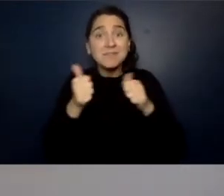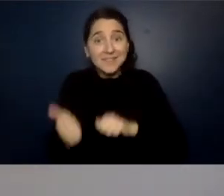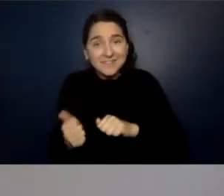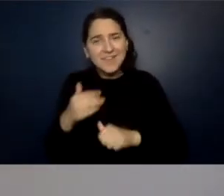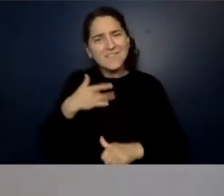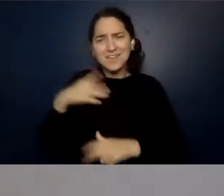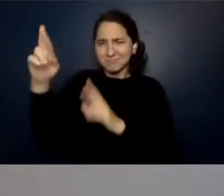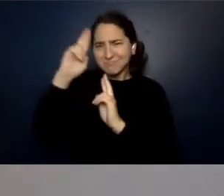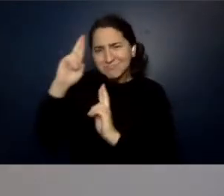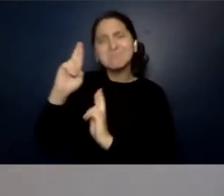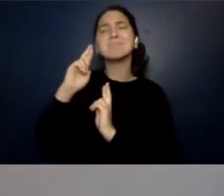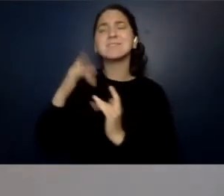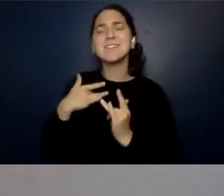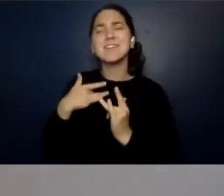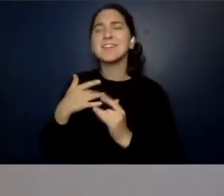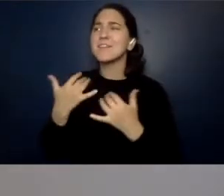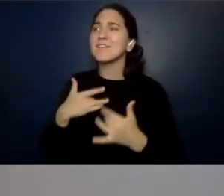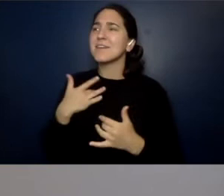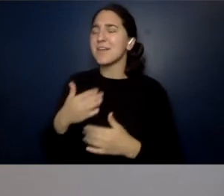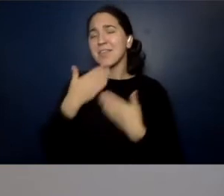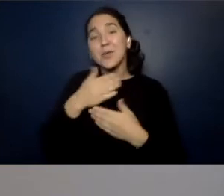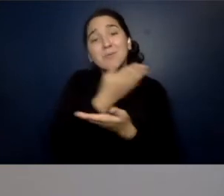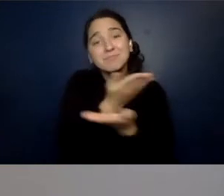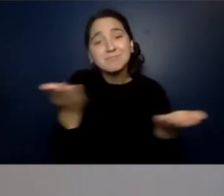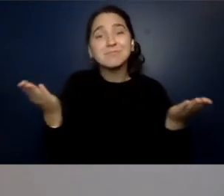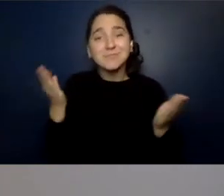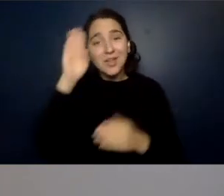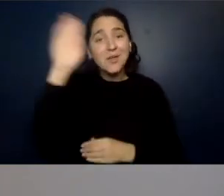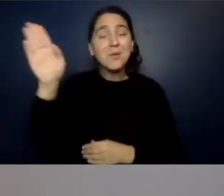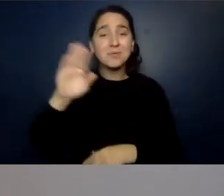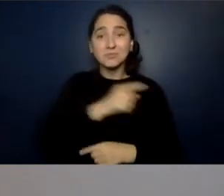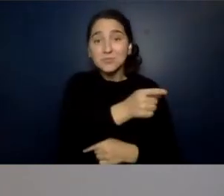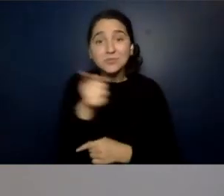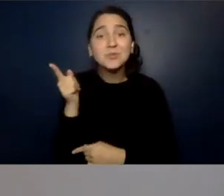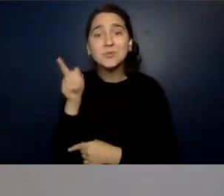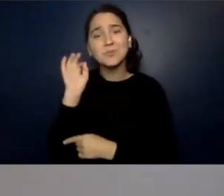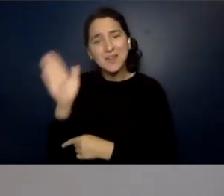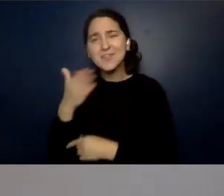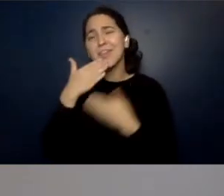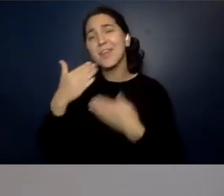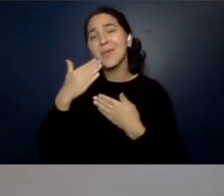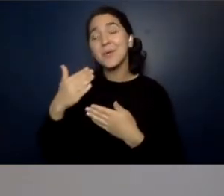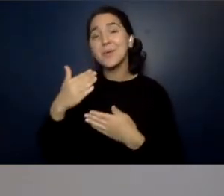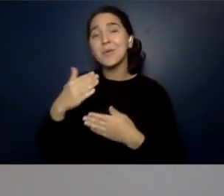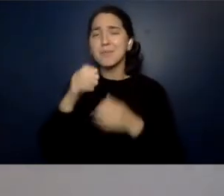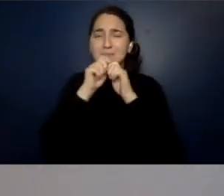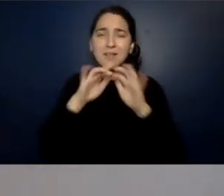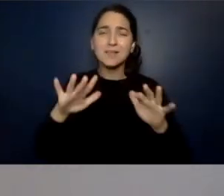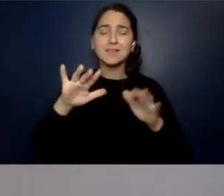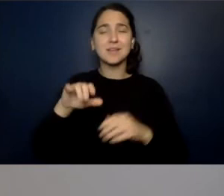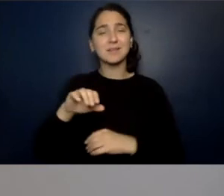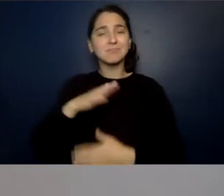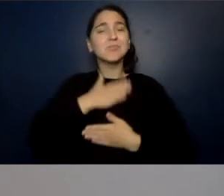an honor to be with you. Greetings to you all, to your pastor and everyone. A blessing and a joy for me. May